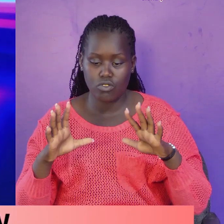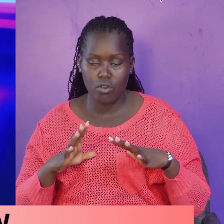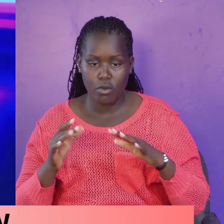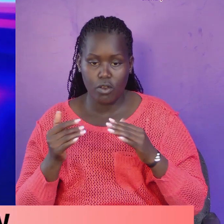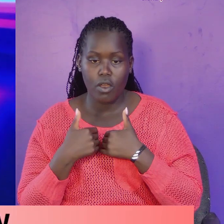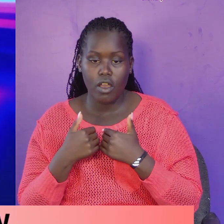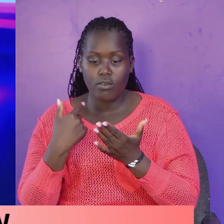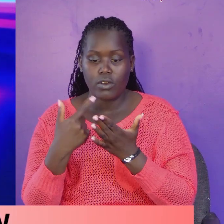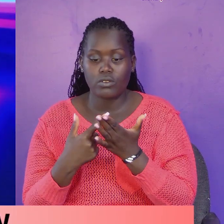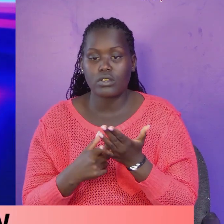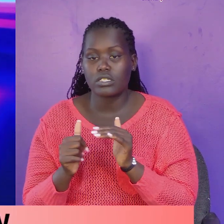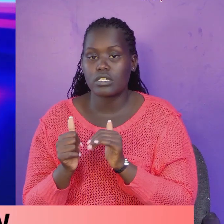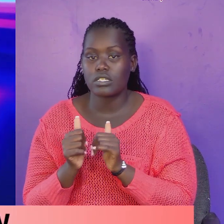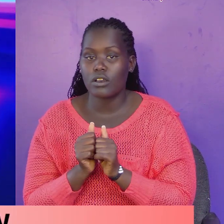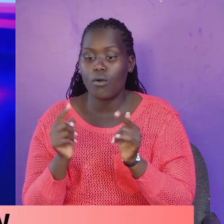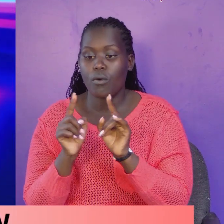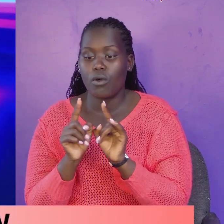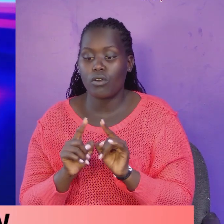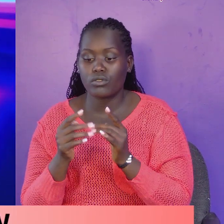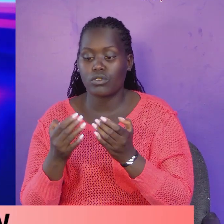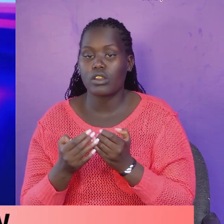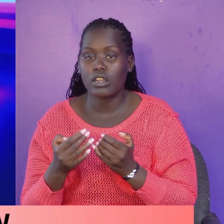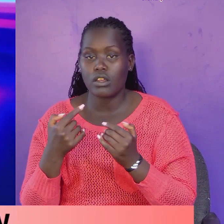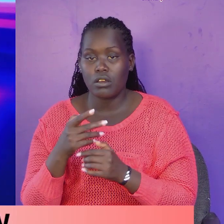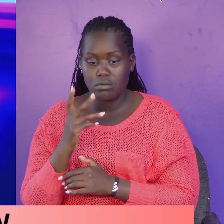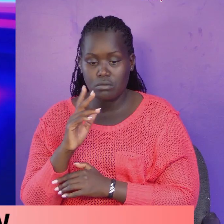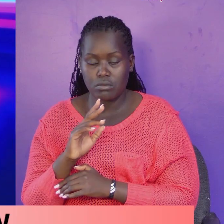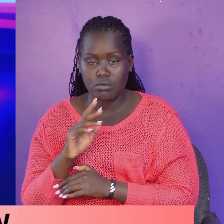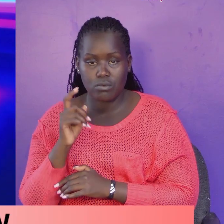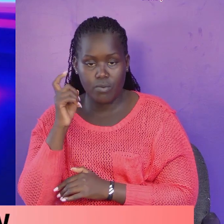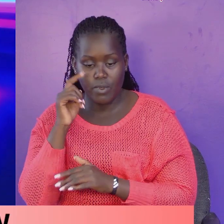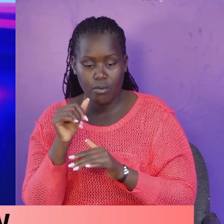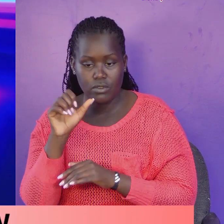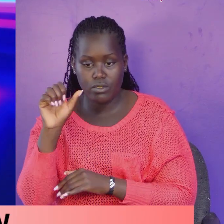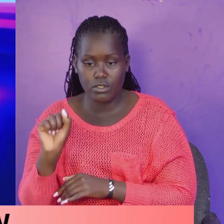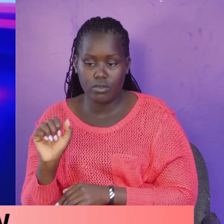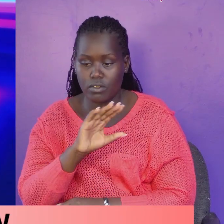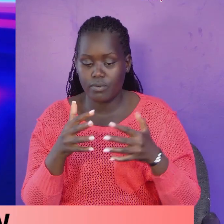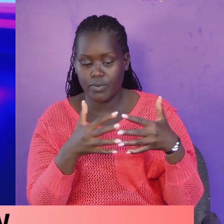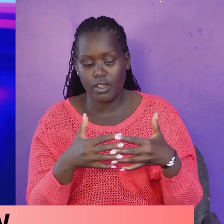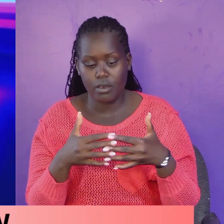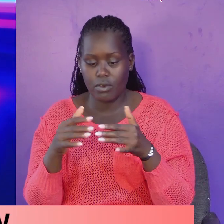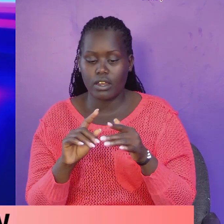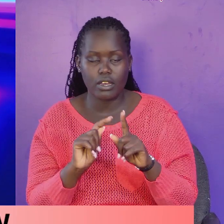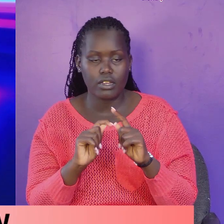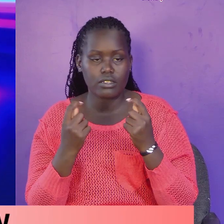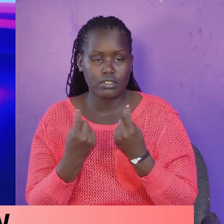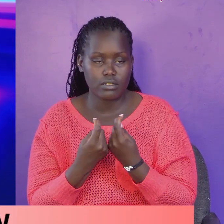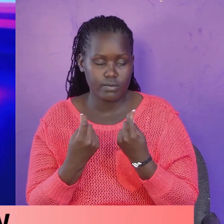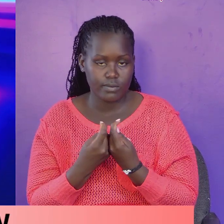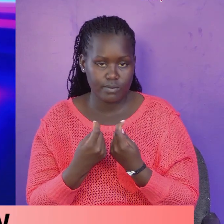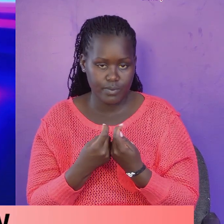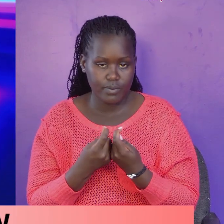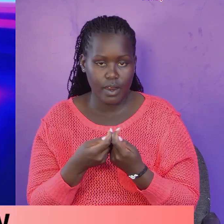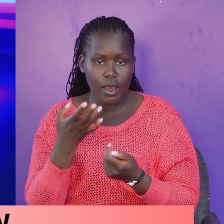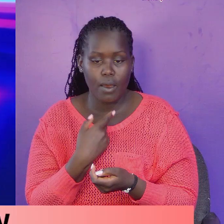have to discuss. We also need to look at the South American teams, akina Brazil, akina Argentina. Do you